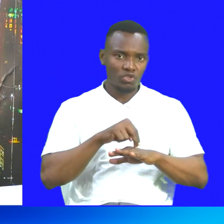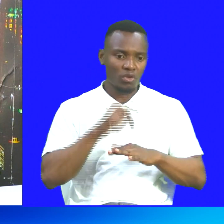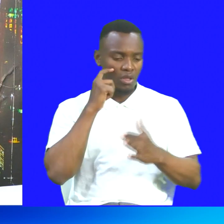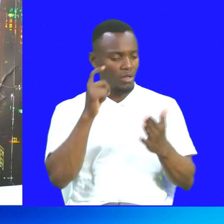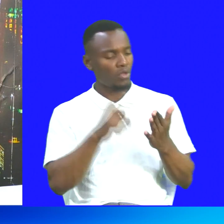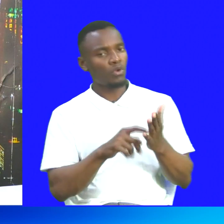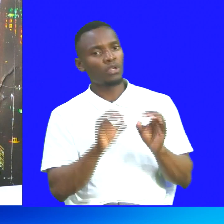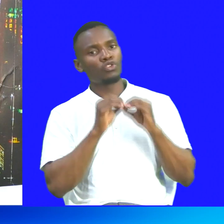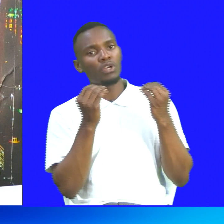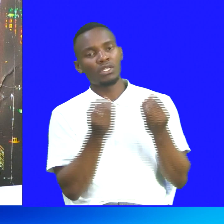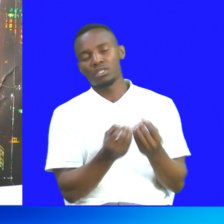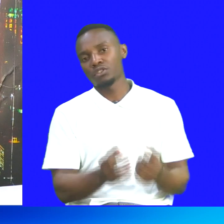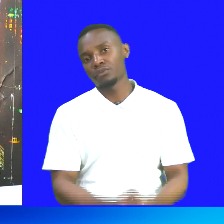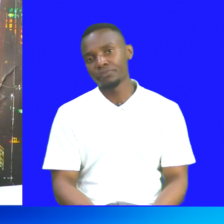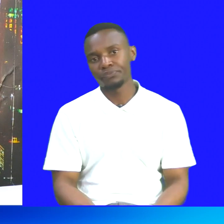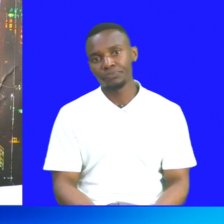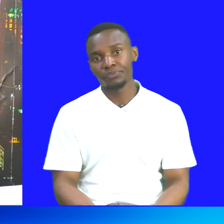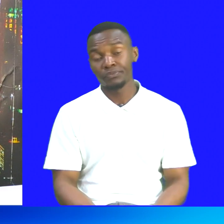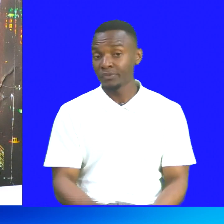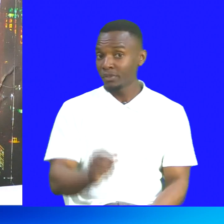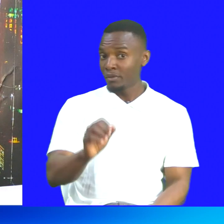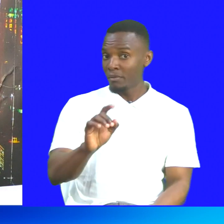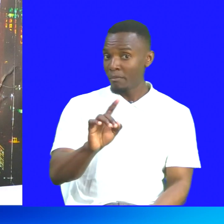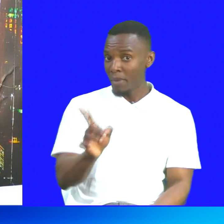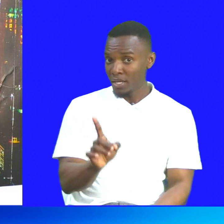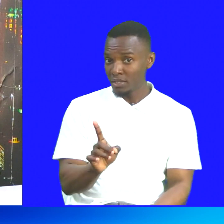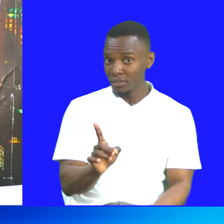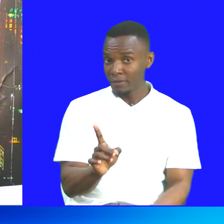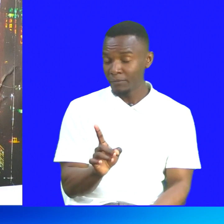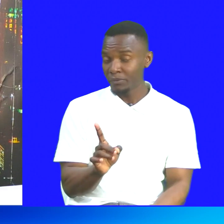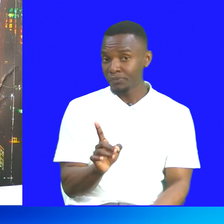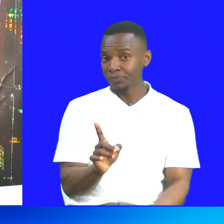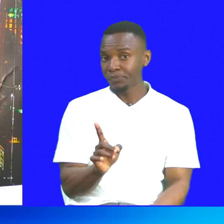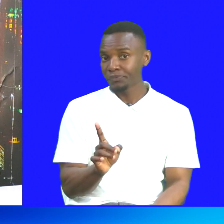recognized organizations. Though it is not